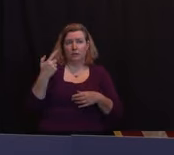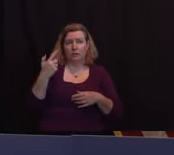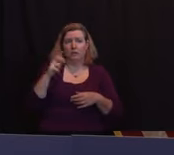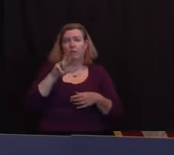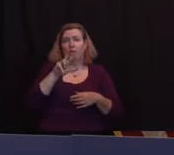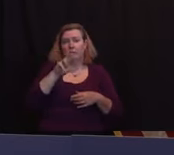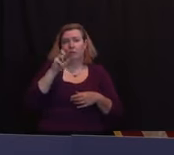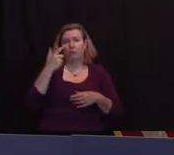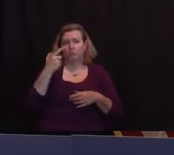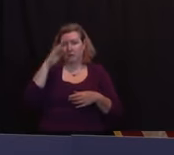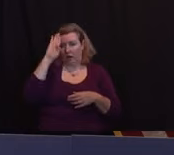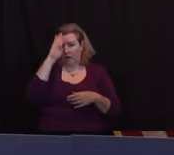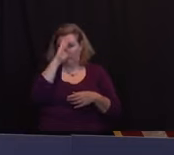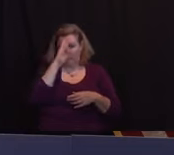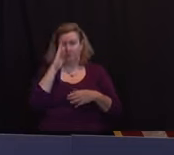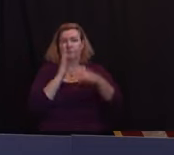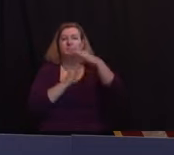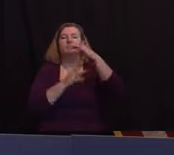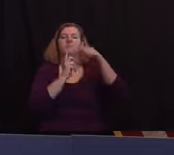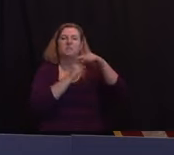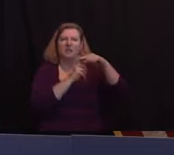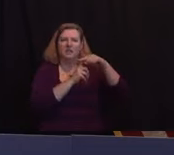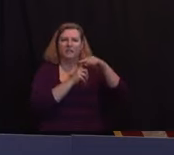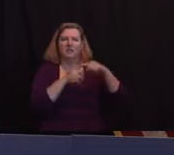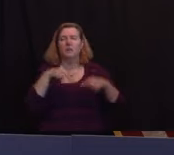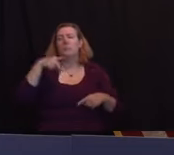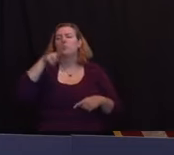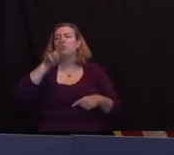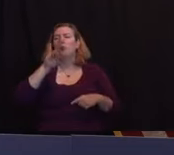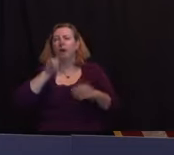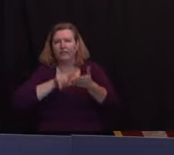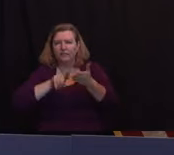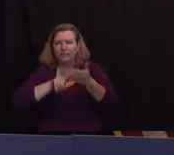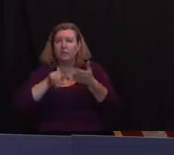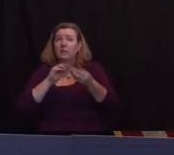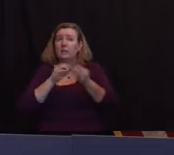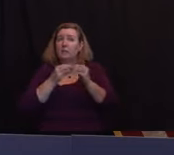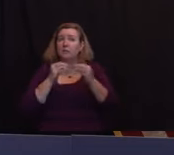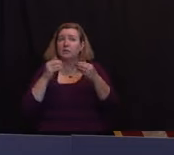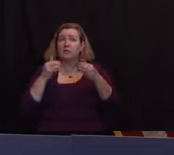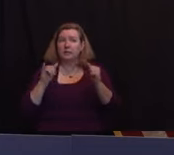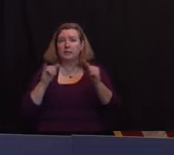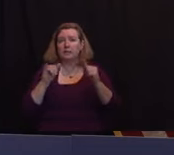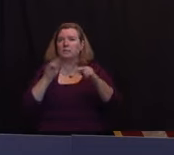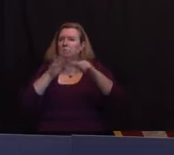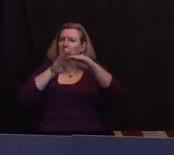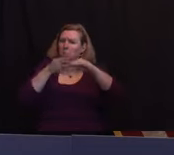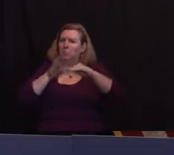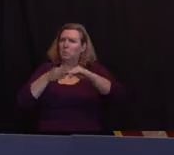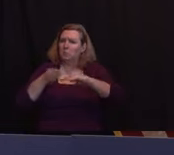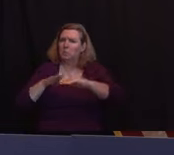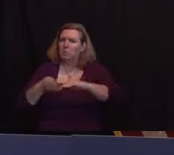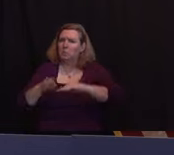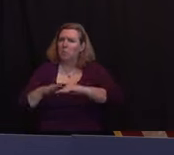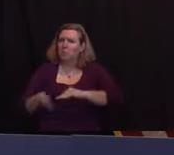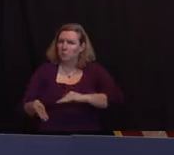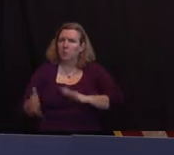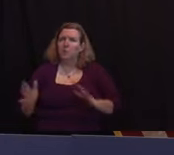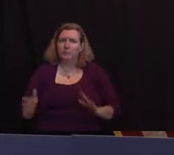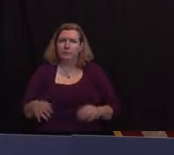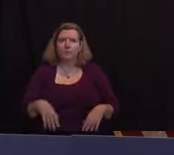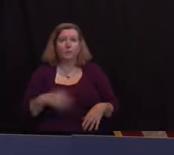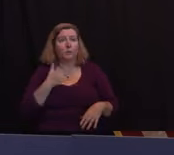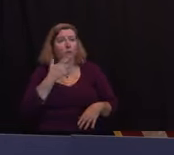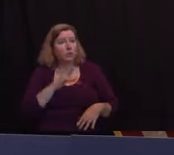of COVID-positive patients and PUIs. That number continues to decline. Fortunately, there are no new reports of